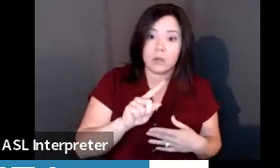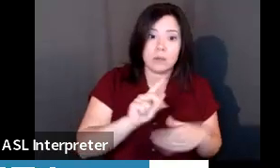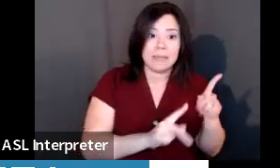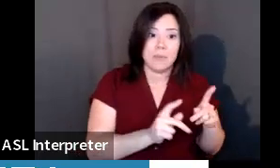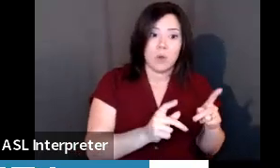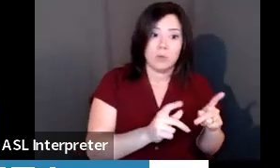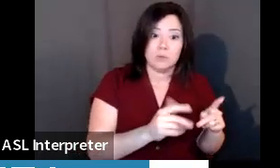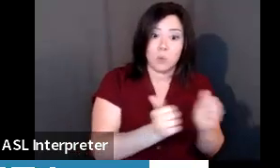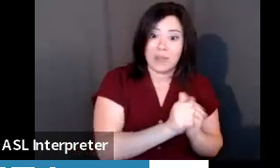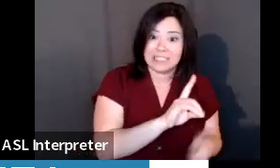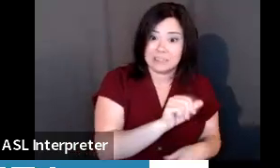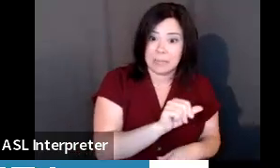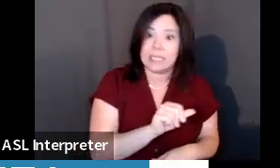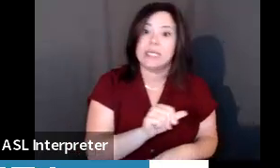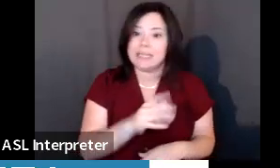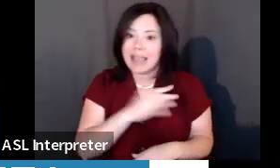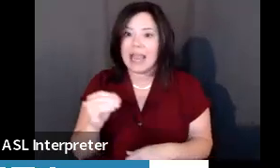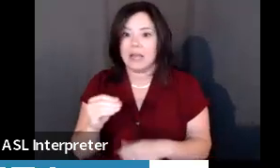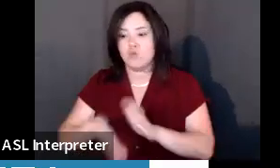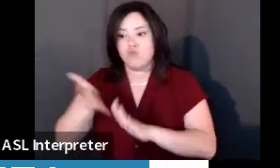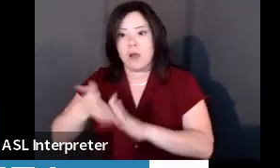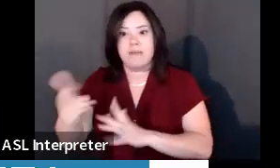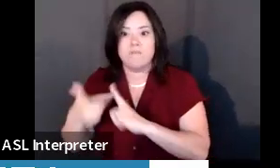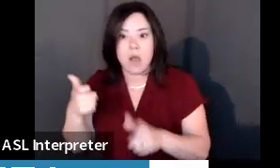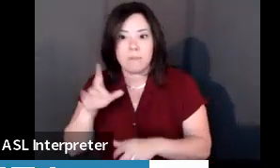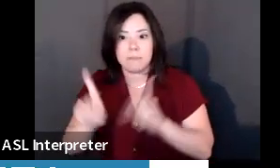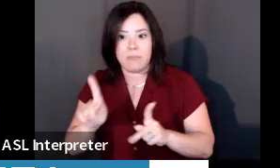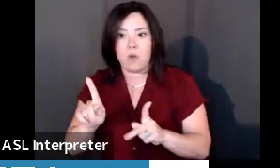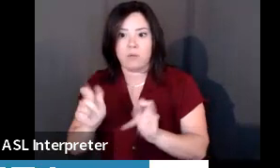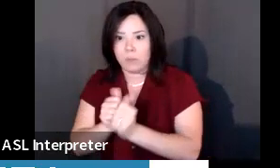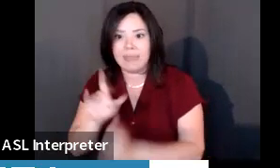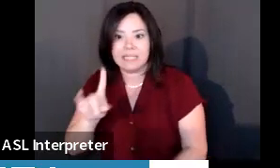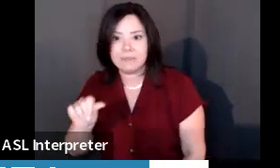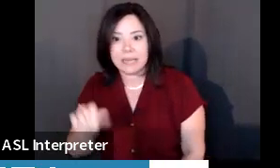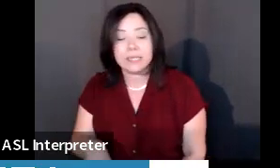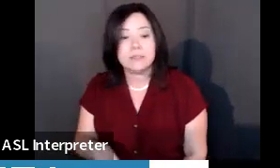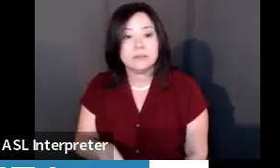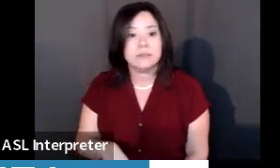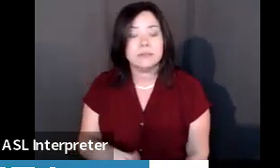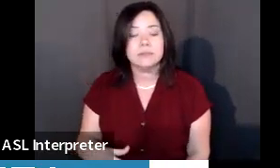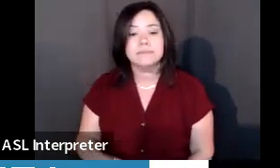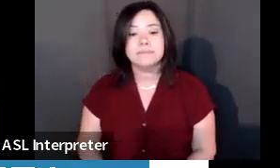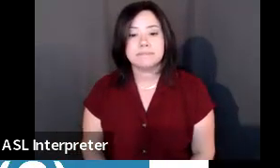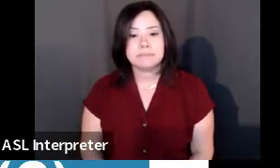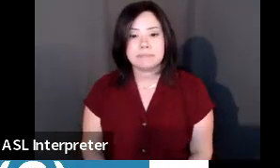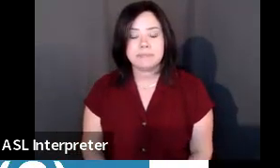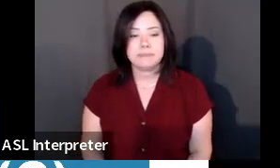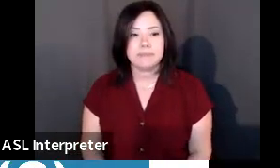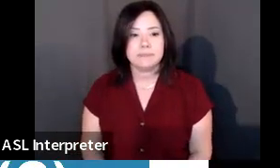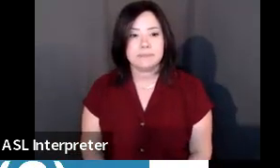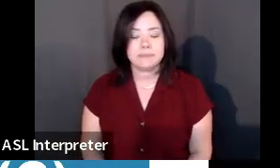disabilities. And then on this particular slide, we have the MATP logo pictured.